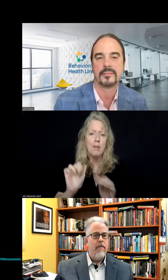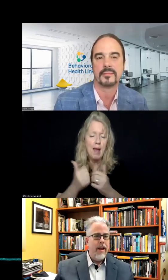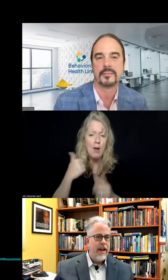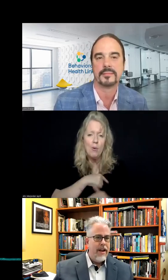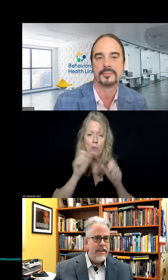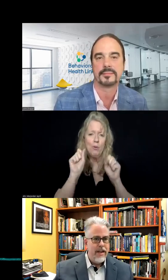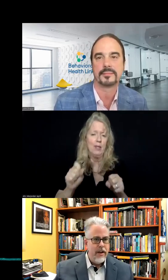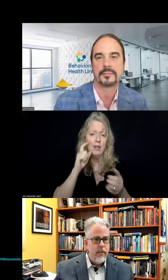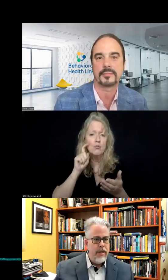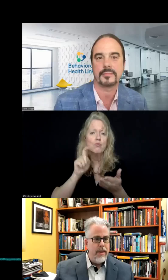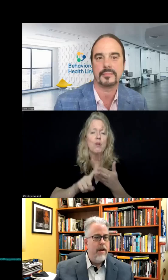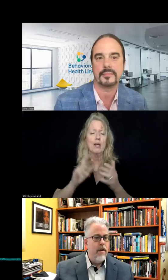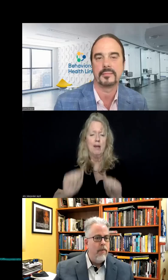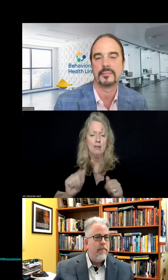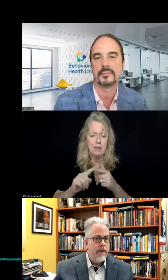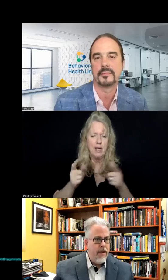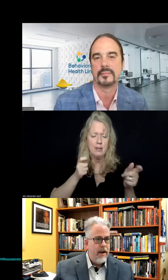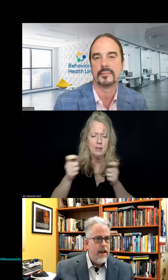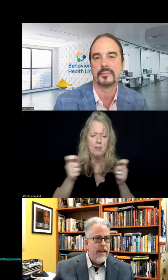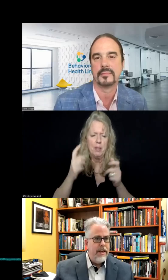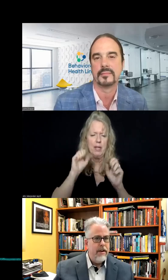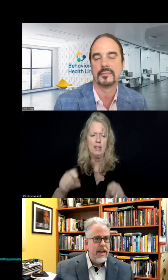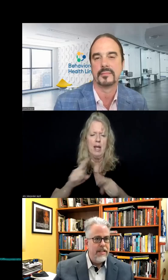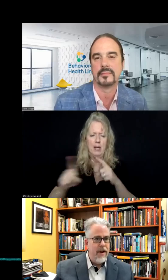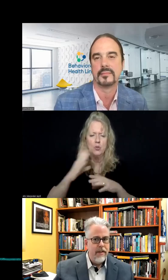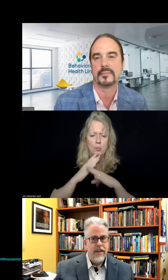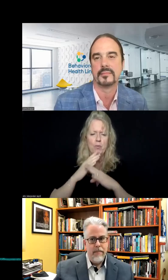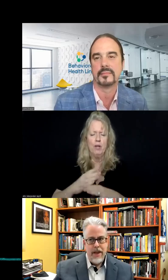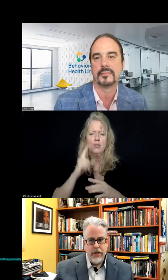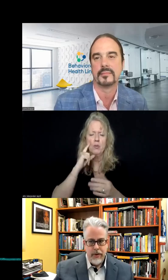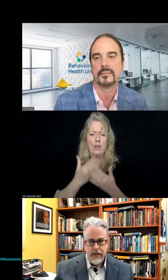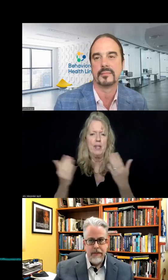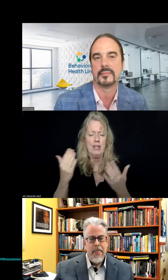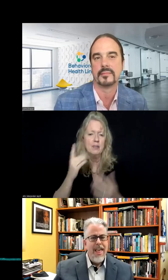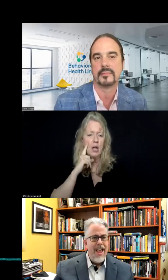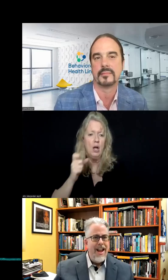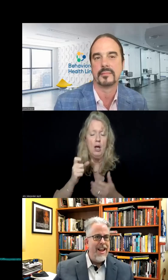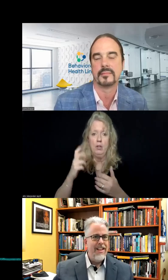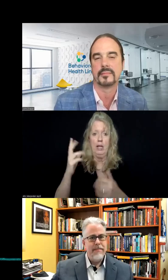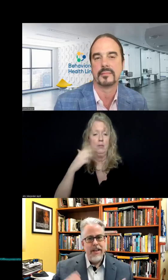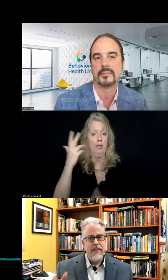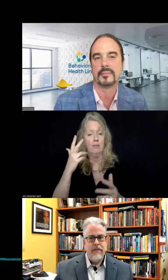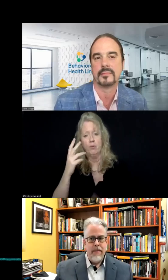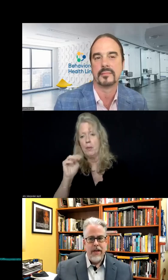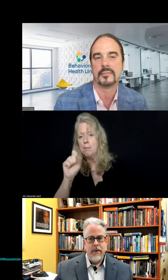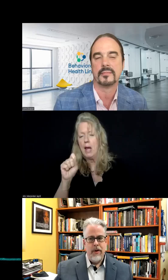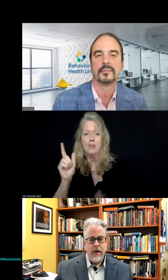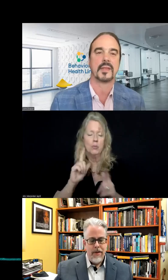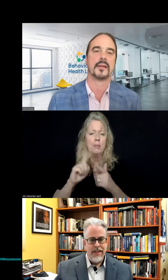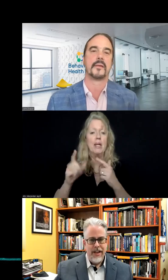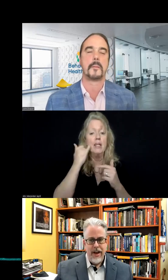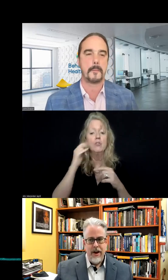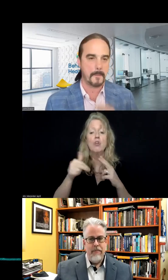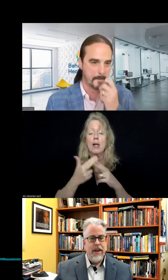can recognize and deal with and hopefully prevent serious acts of violence like mass shootings. And in the space of threat management, we